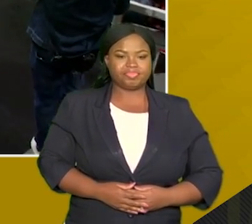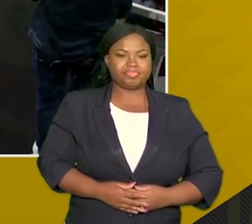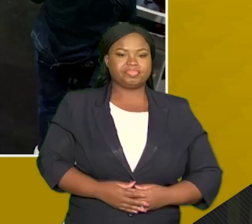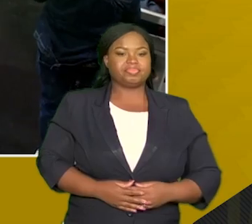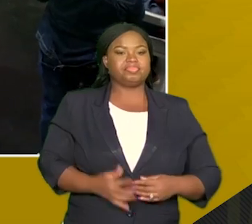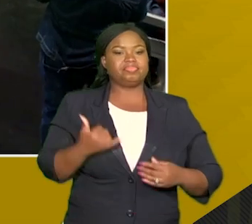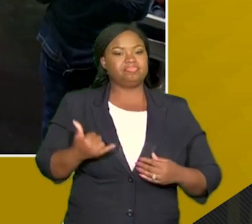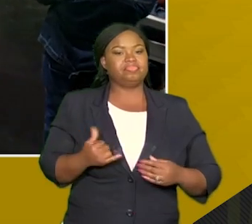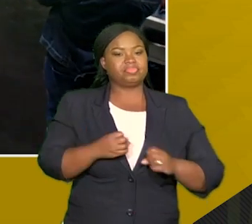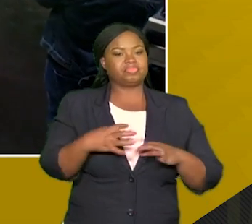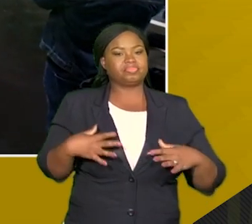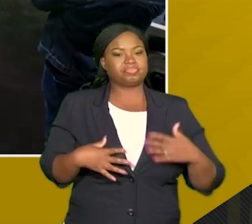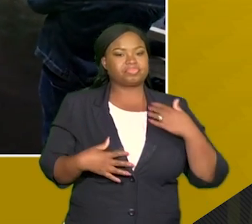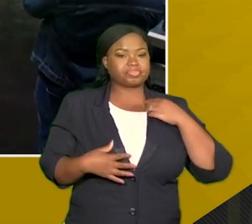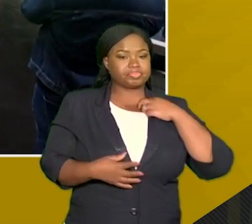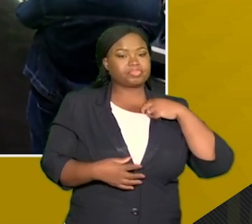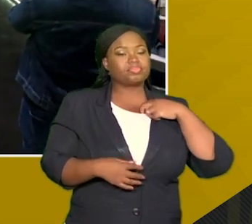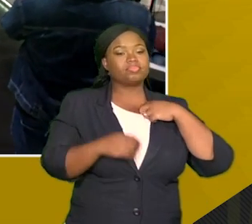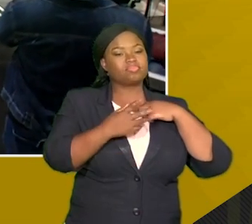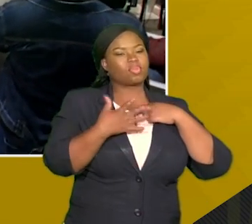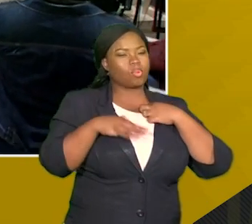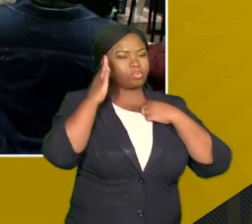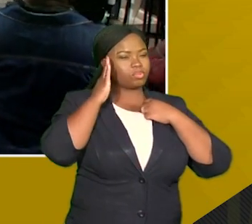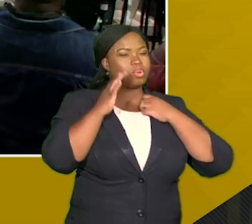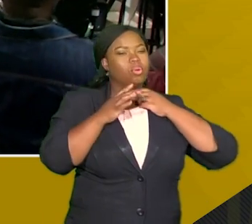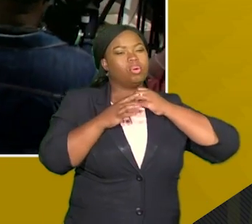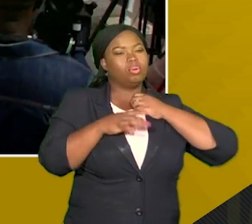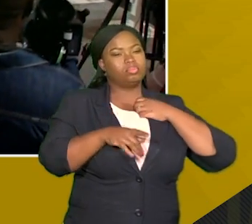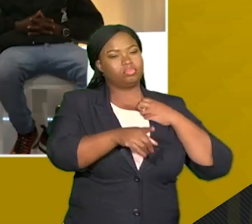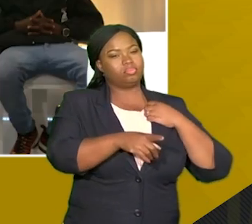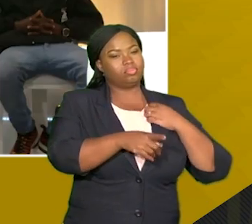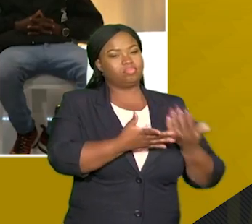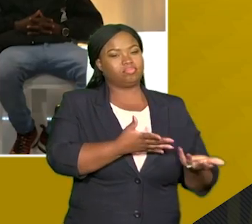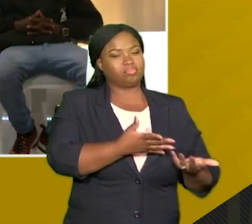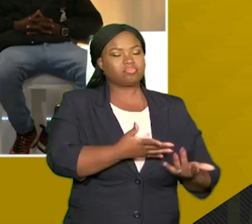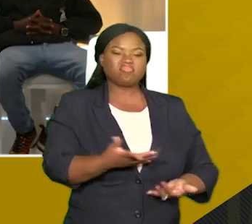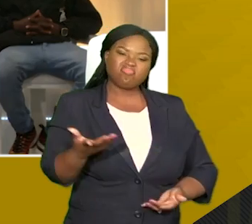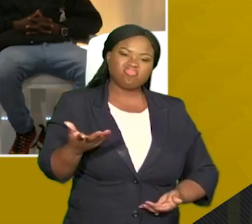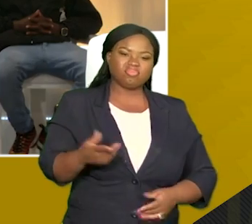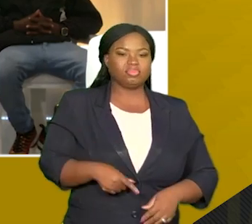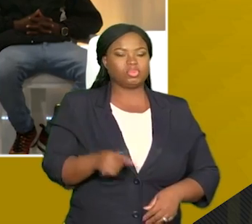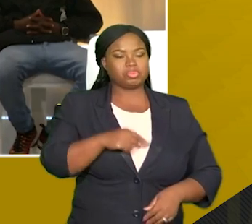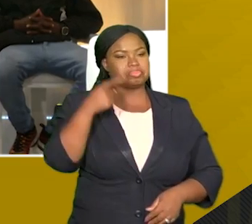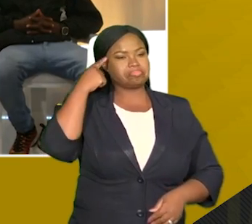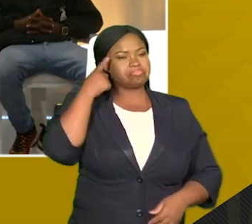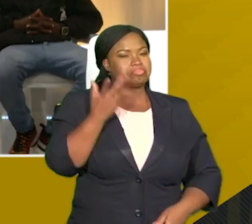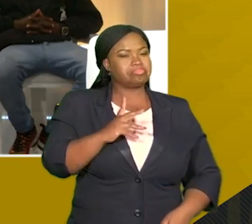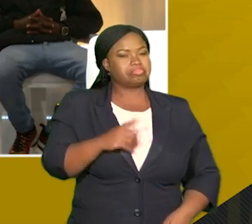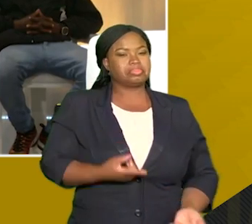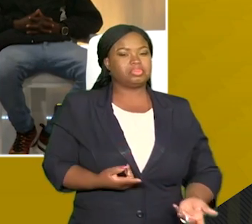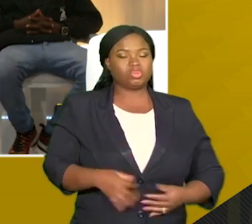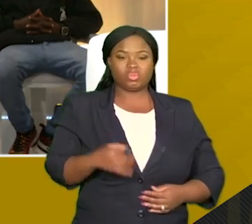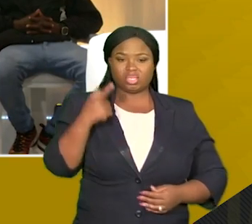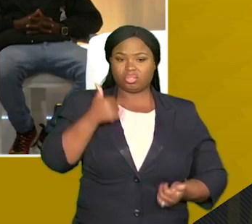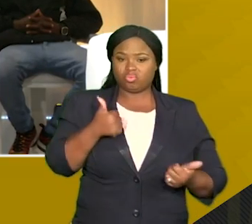As Alan we said, Lako and Nicolette and Funuguza go and Ugutin, Gusis in Jelos of Ukuluma Nayoguti, Mogbona Guake, Guba